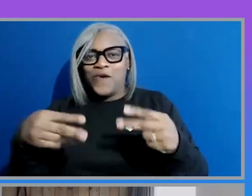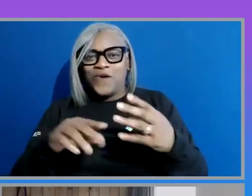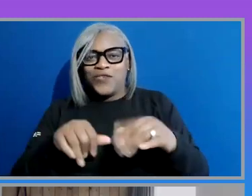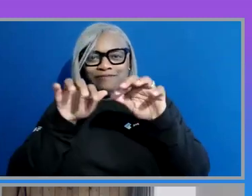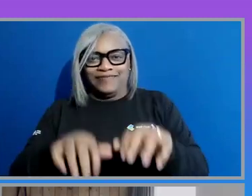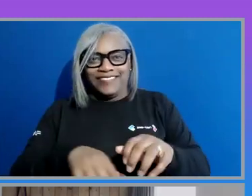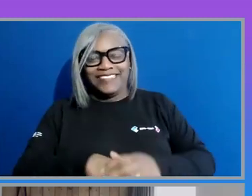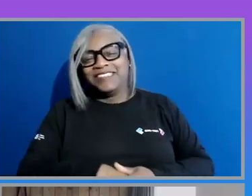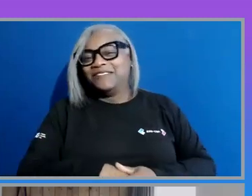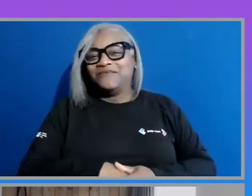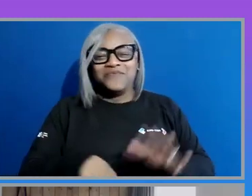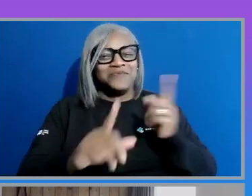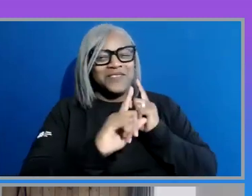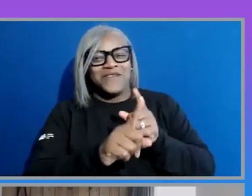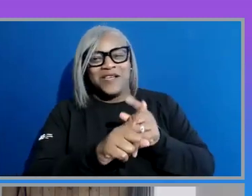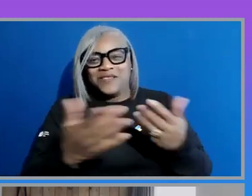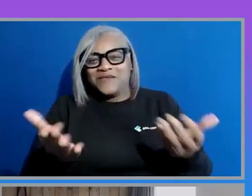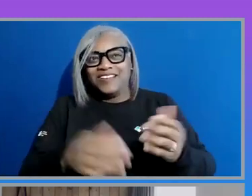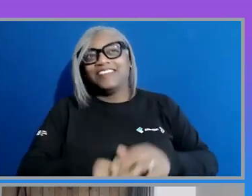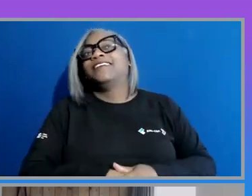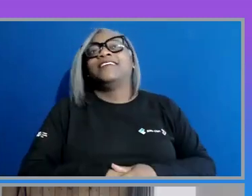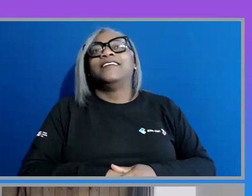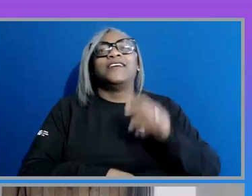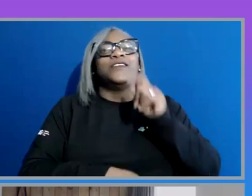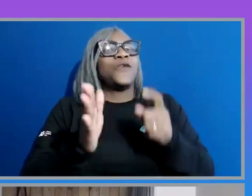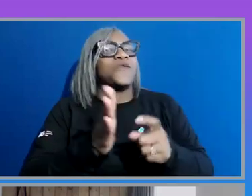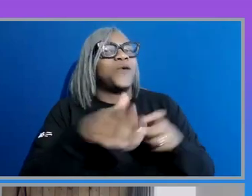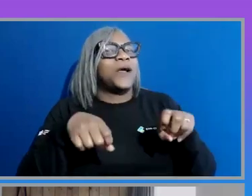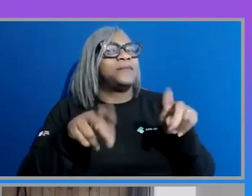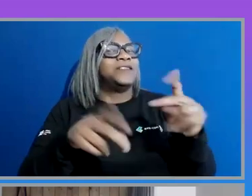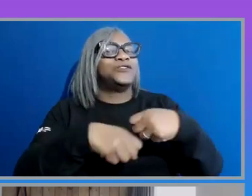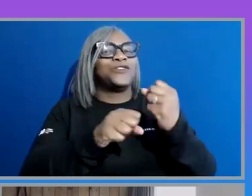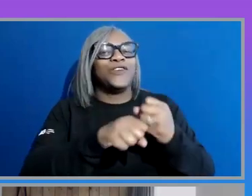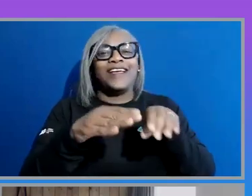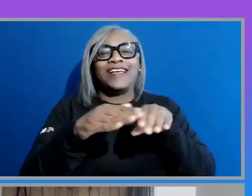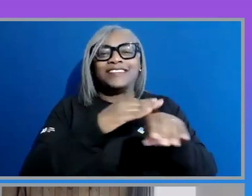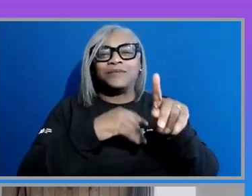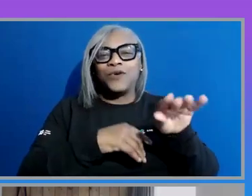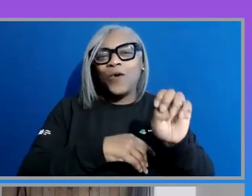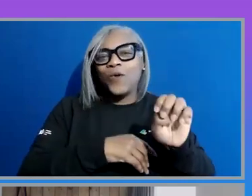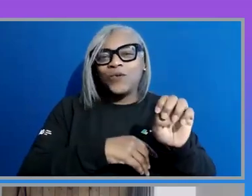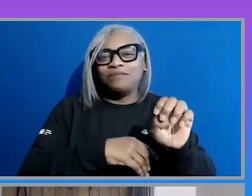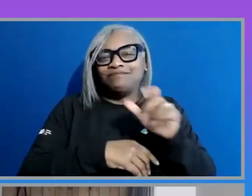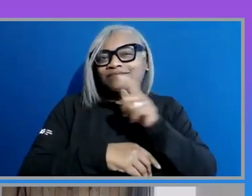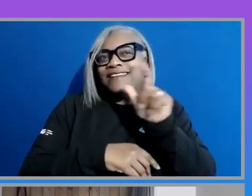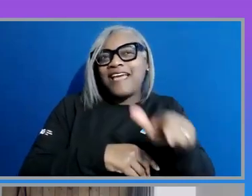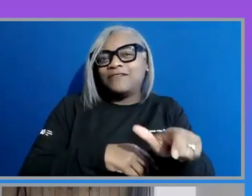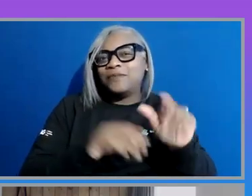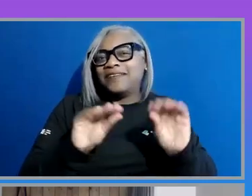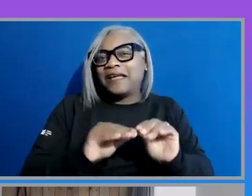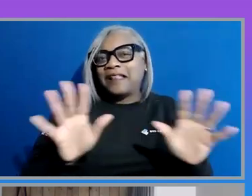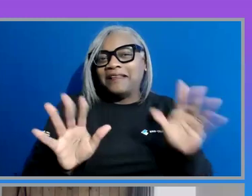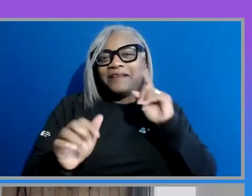Finally, I'll just say this. You do not require permission to create accessible code. It doesn't have to be explicitly stated